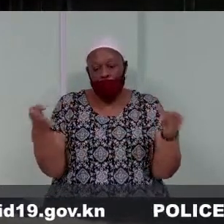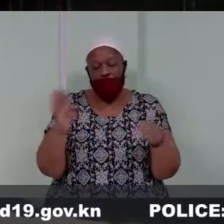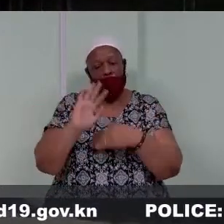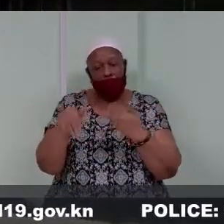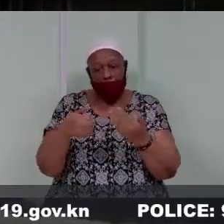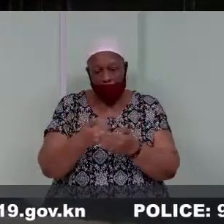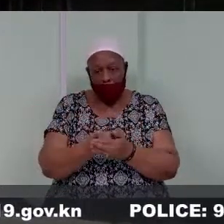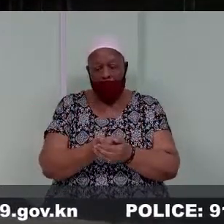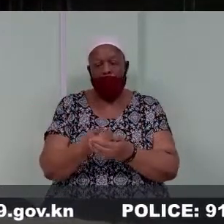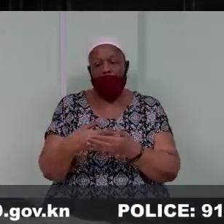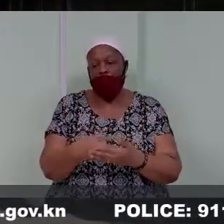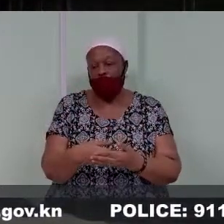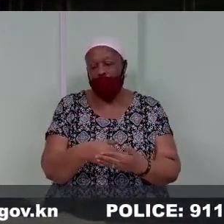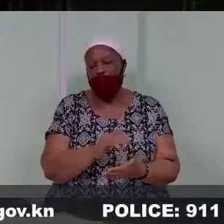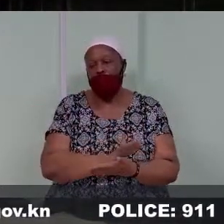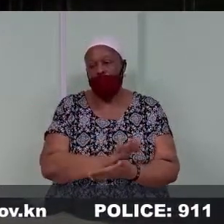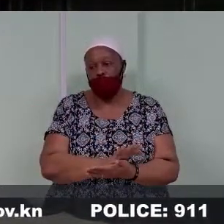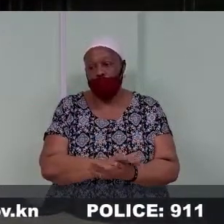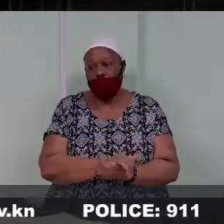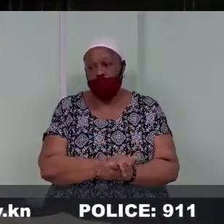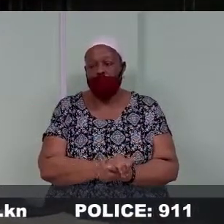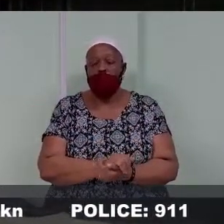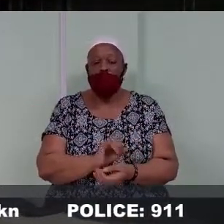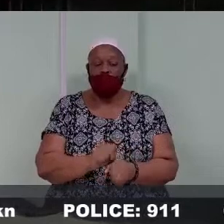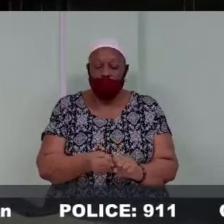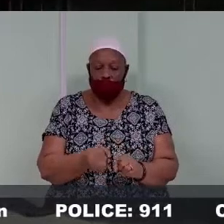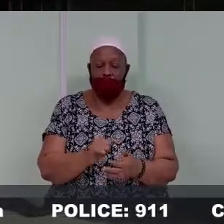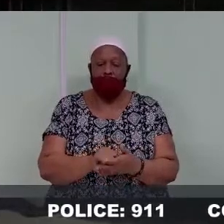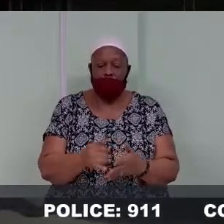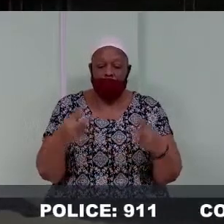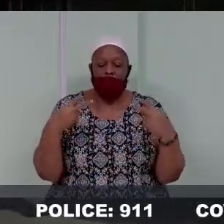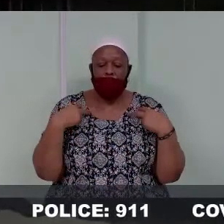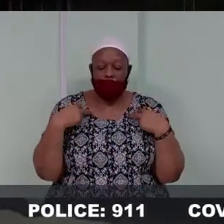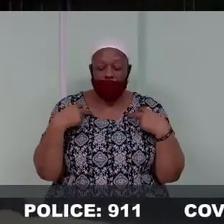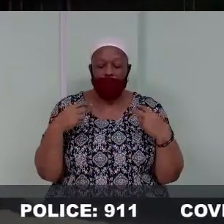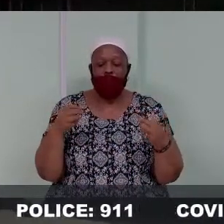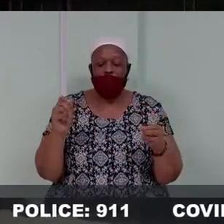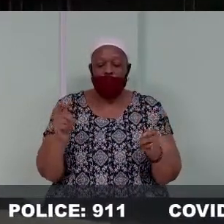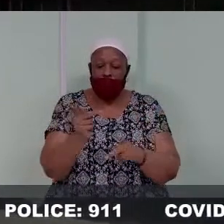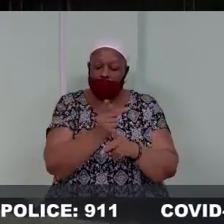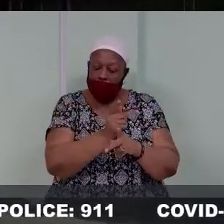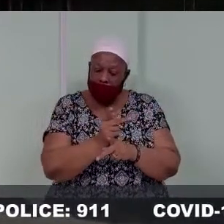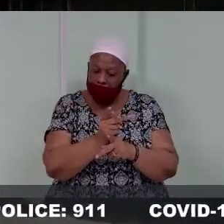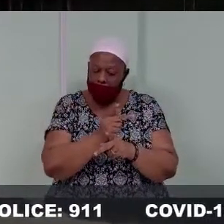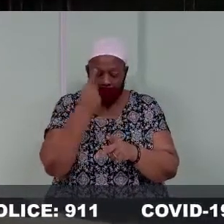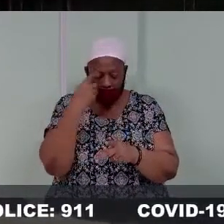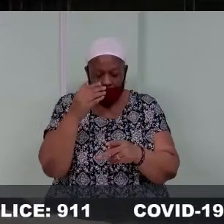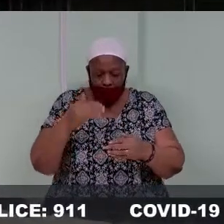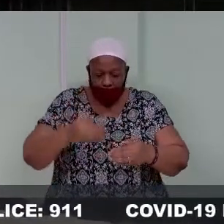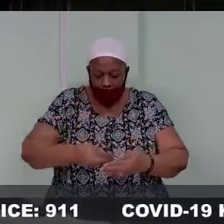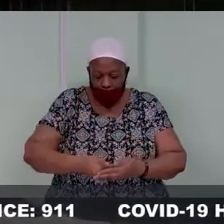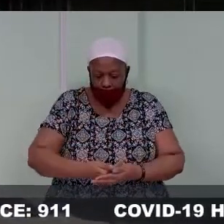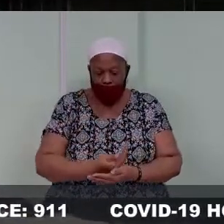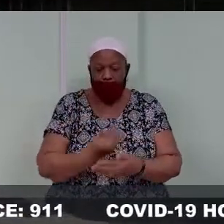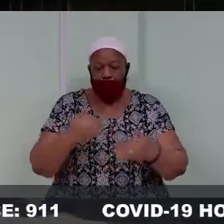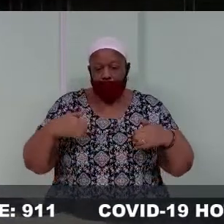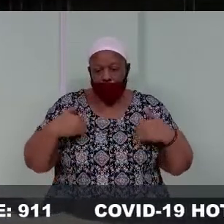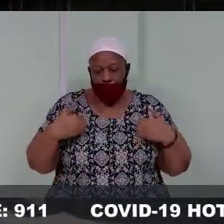they are given the opportunity to offer excellent service of care for young children.